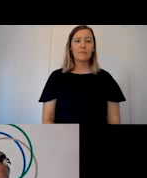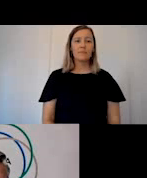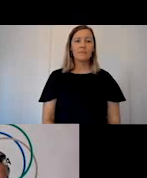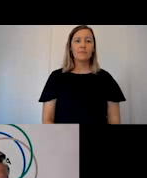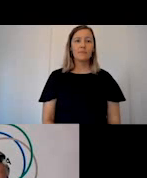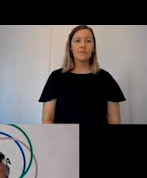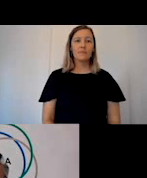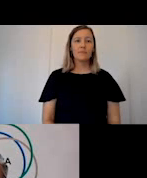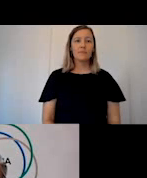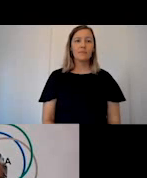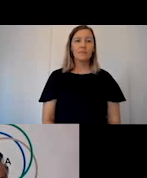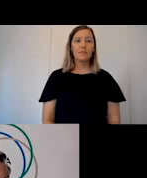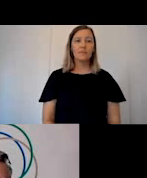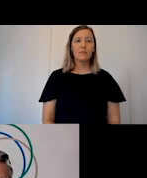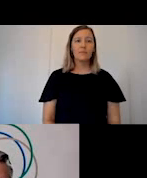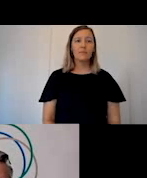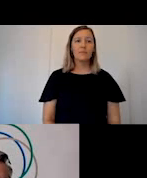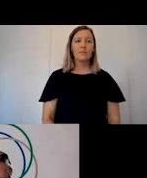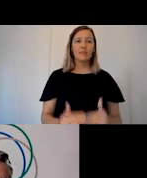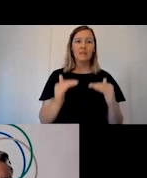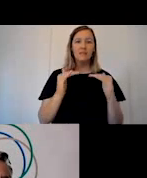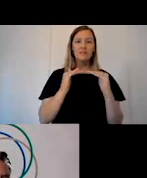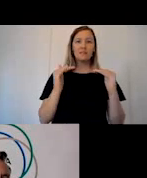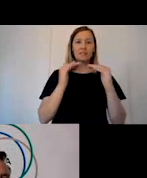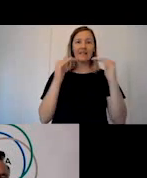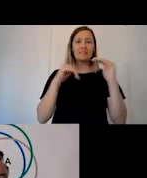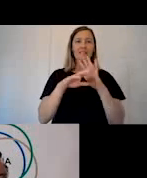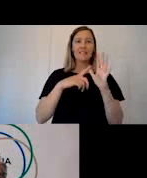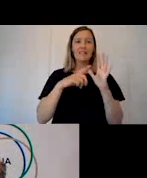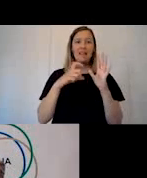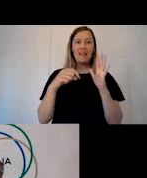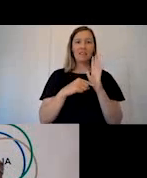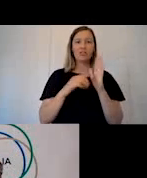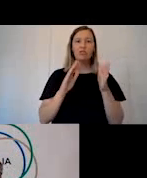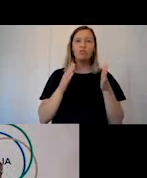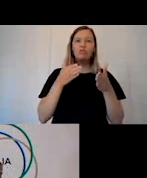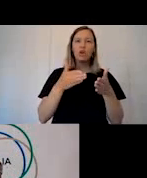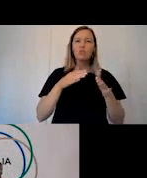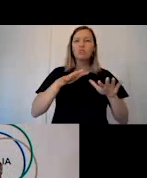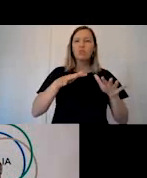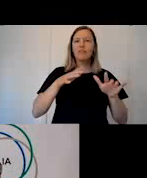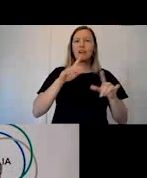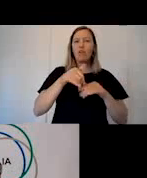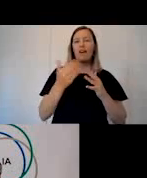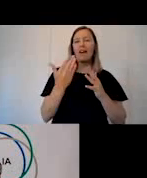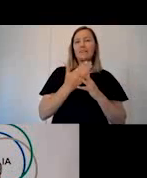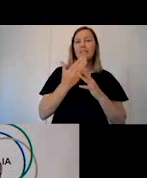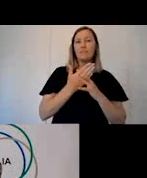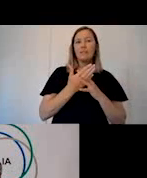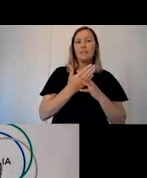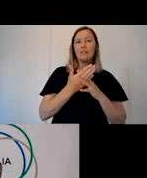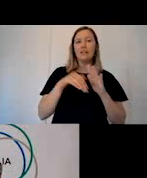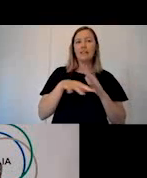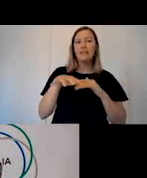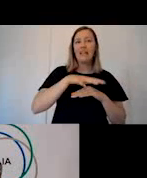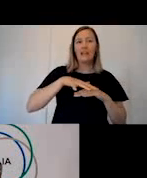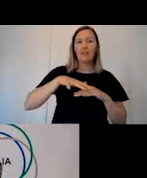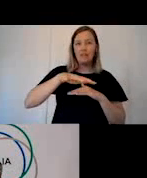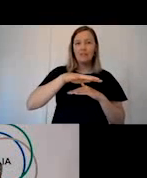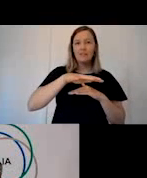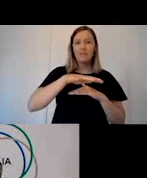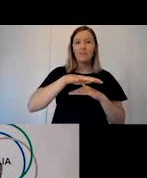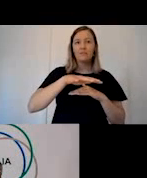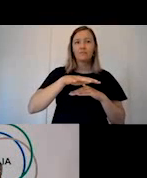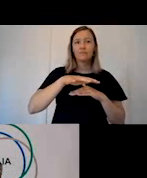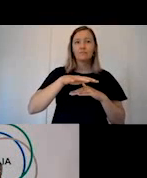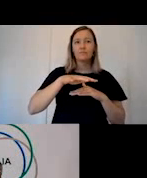so the standard and the act are focused narrowly on accessibility in areas to which members of public are